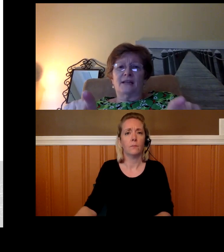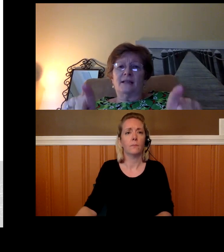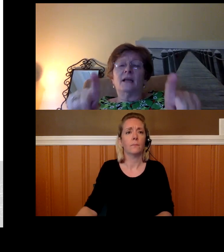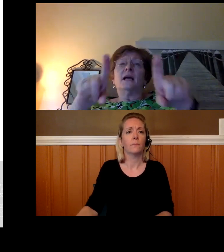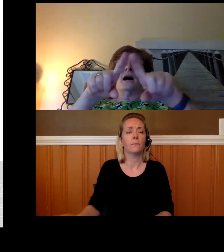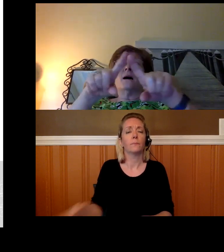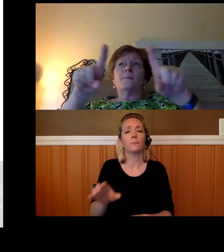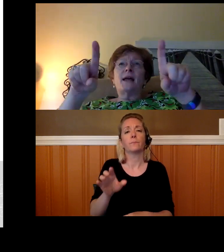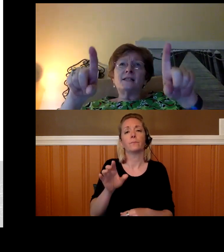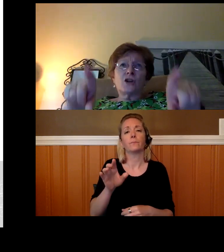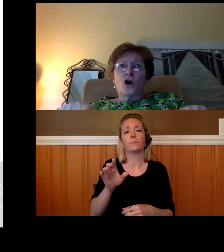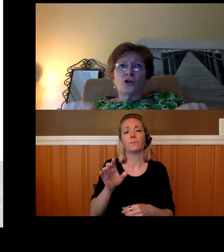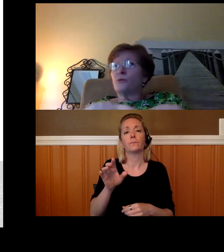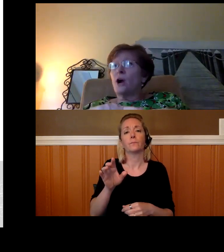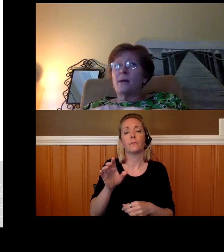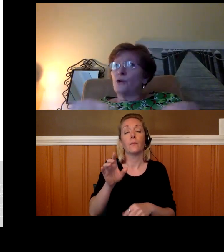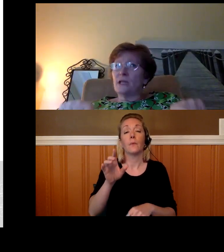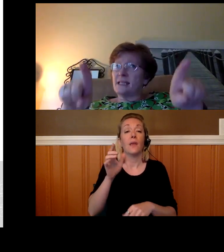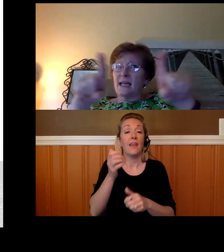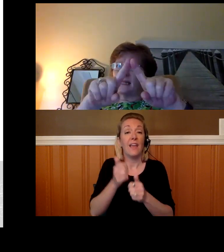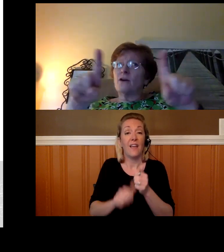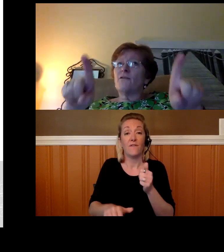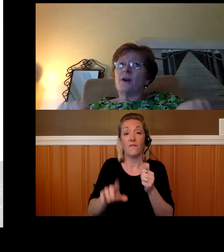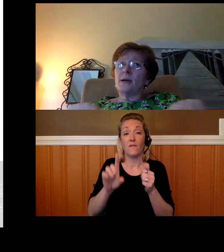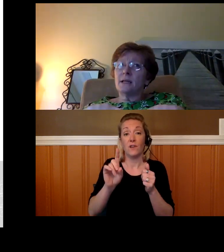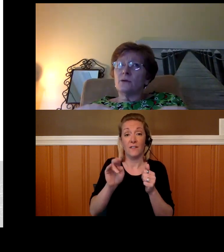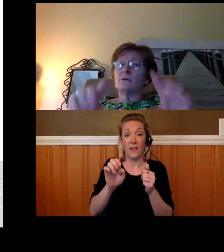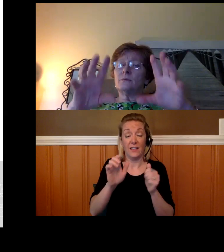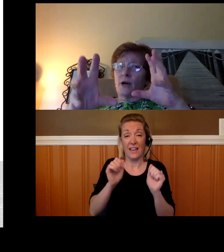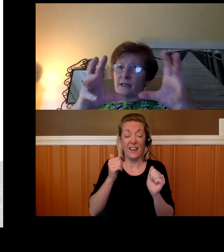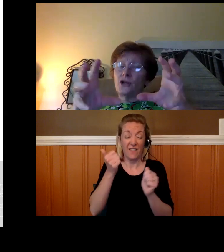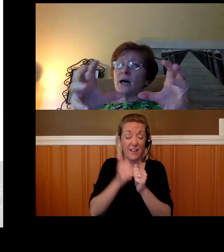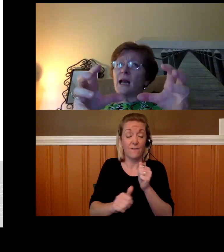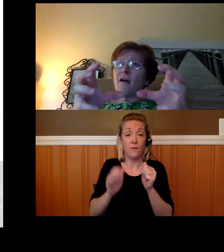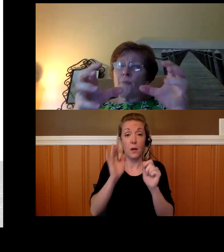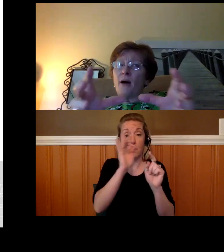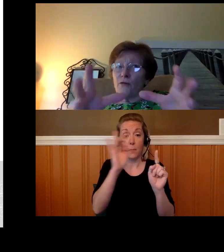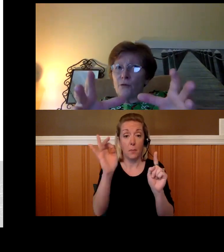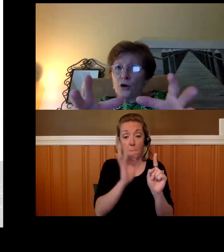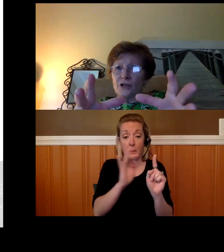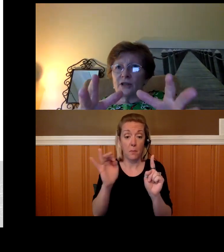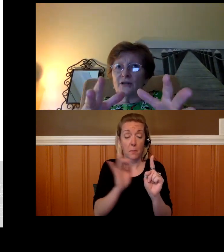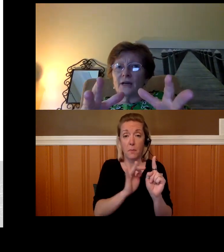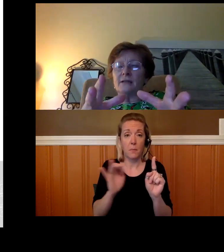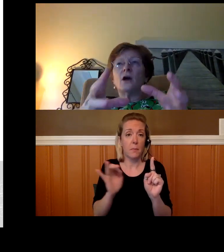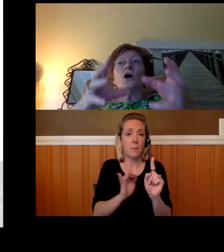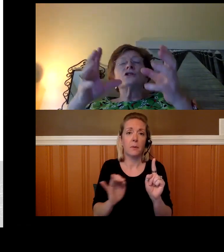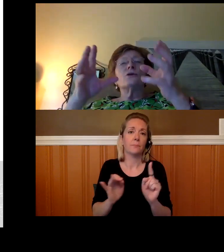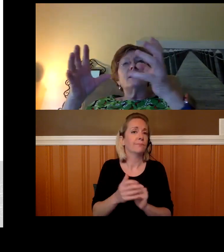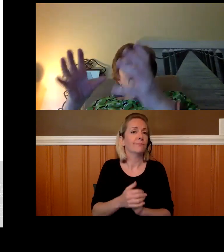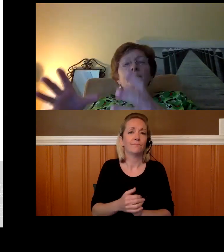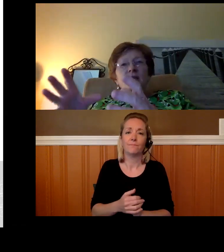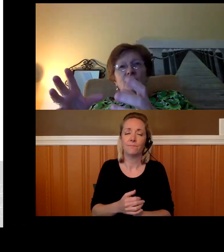That's called prime real estate. There are very little rights. So you got to have powerful words on the device. So then when I'm teaching